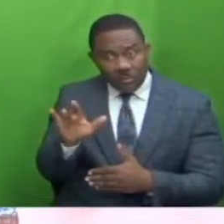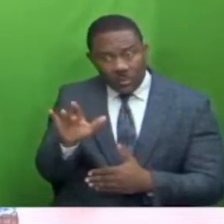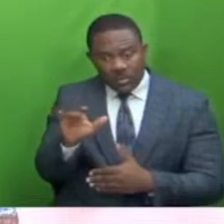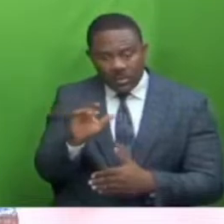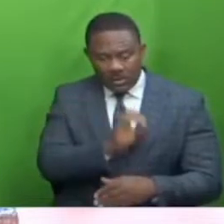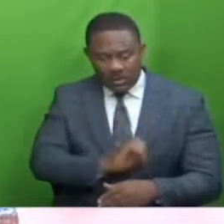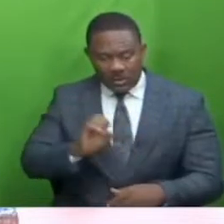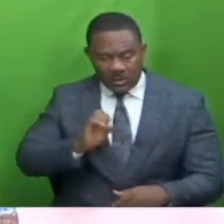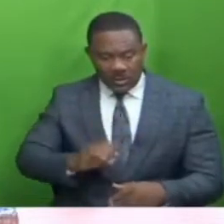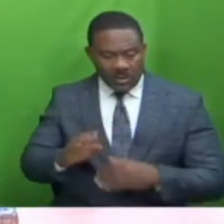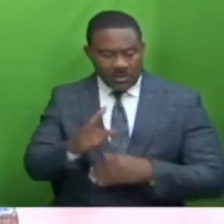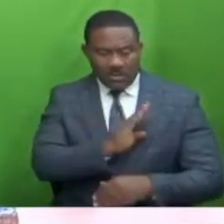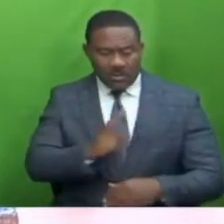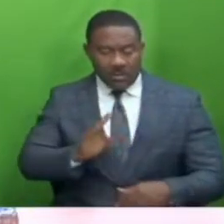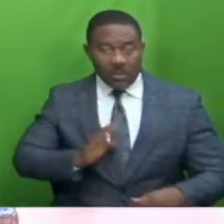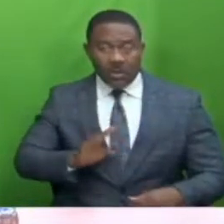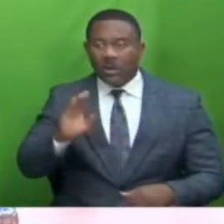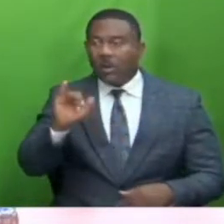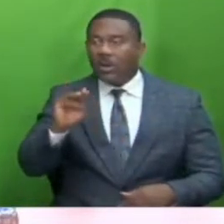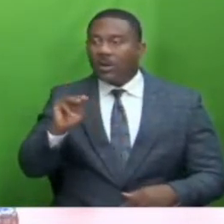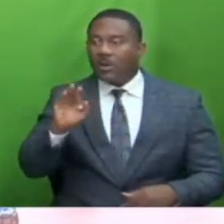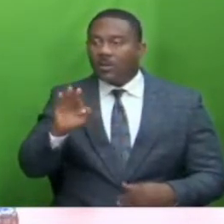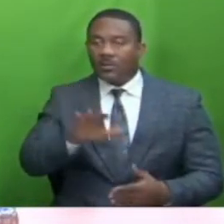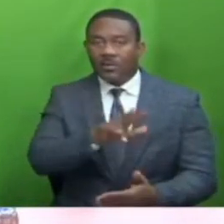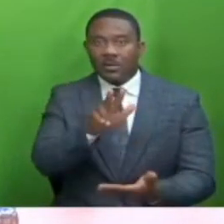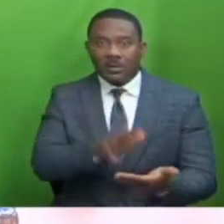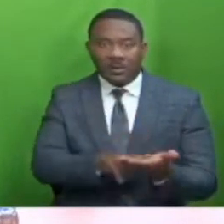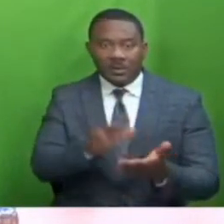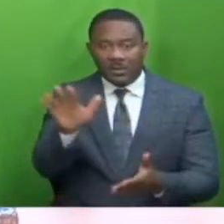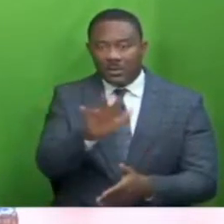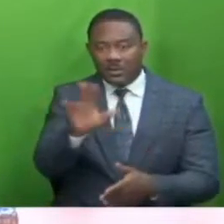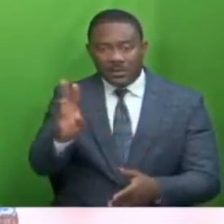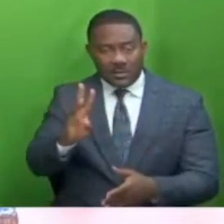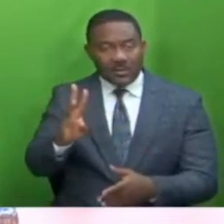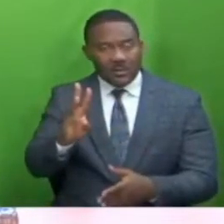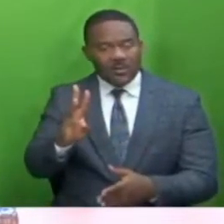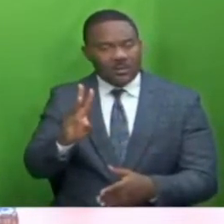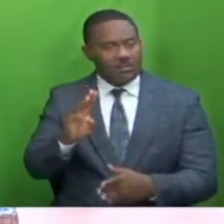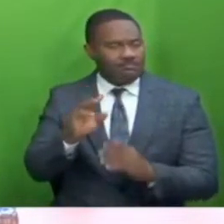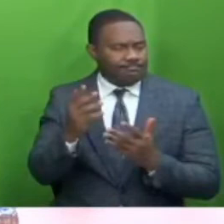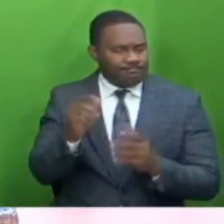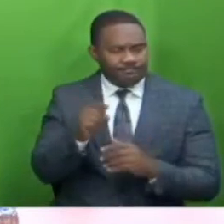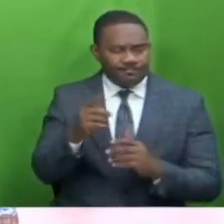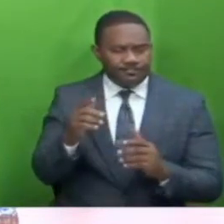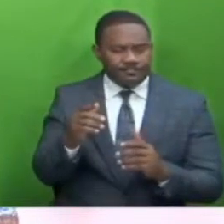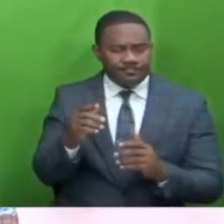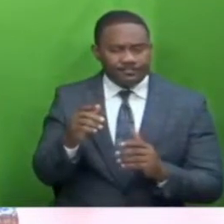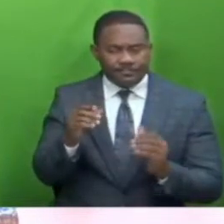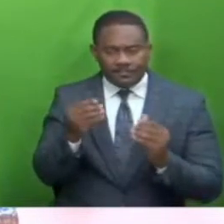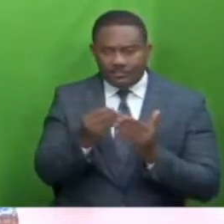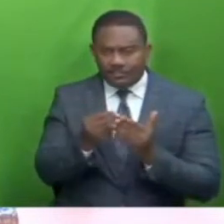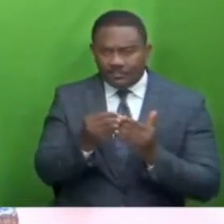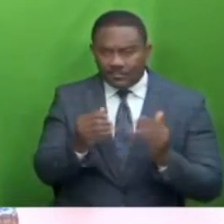IMF approved a 36-month extended credit facility in an amount equivalent to SDR's